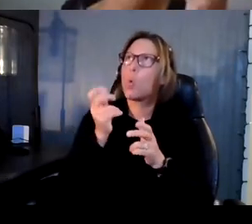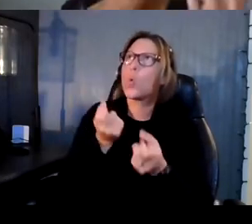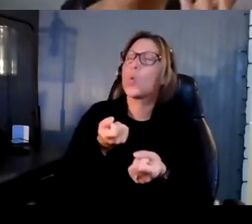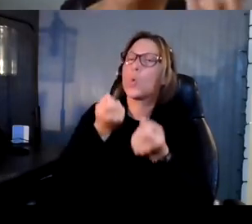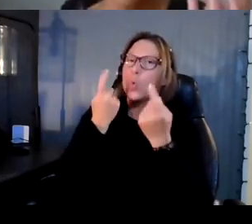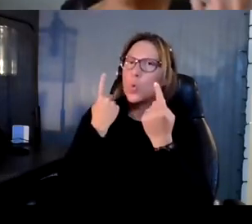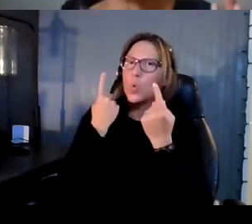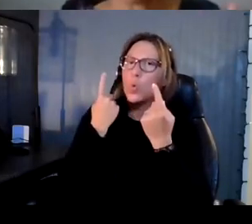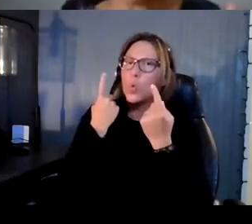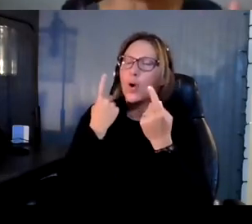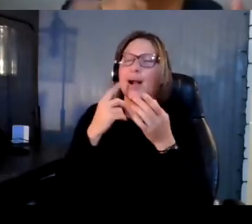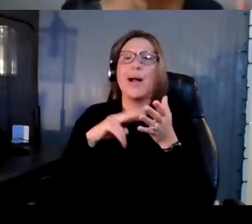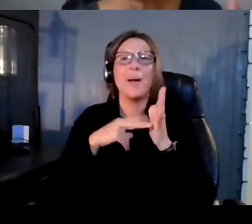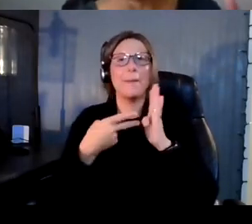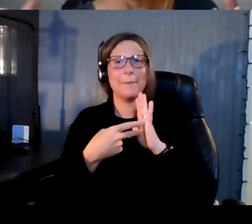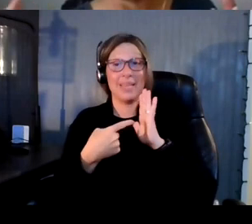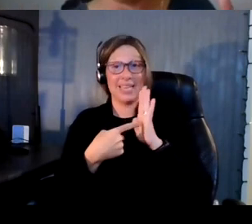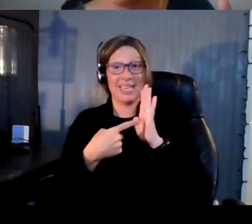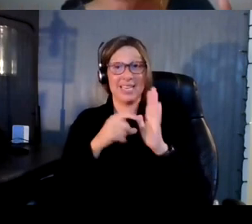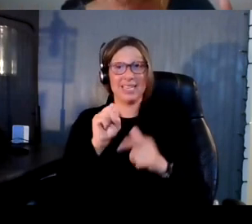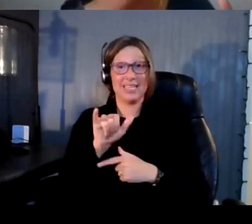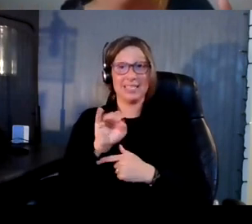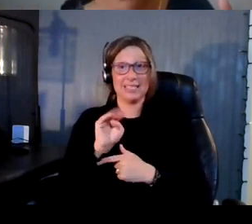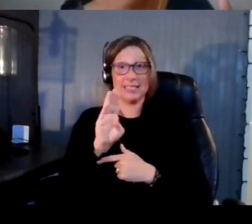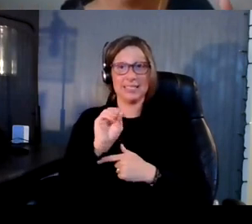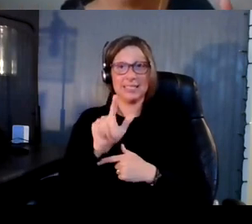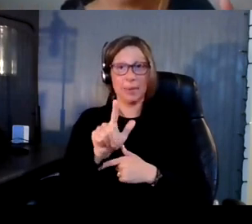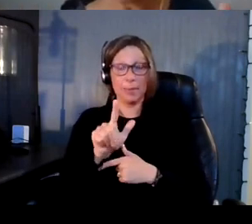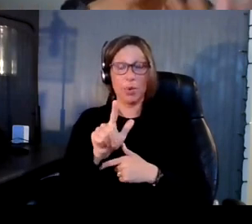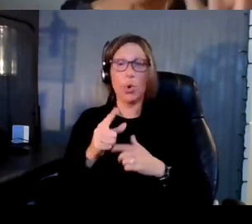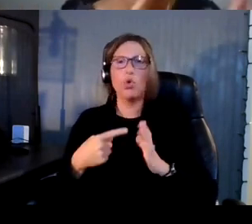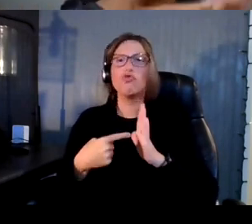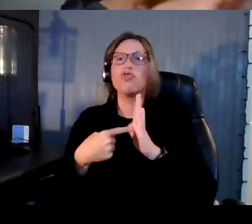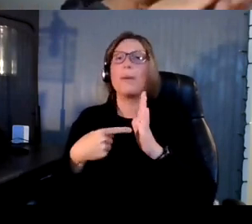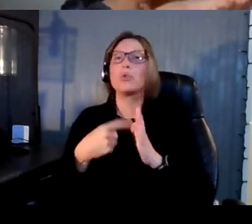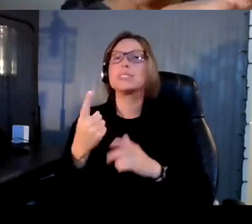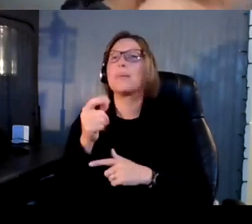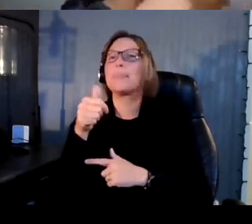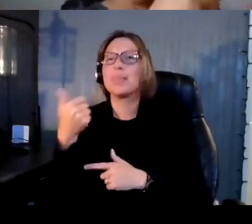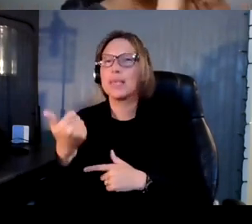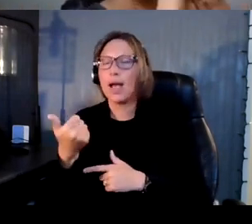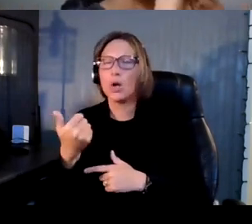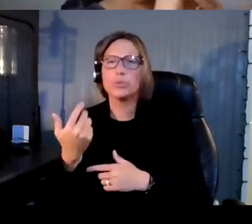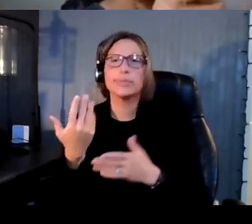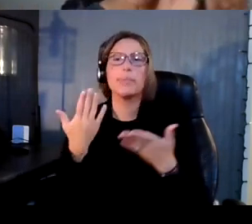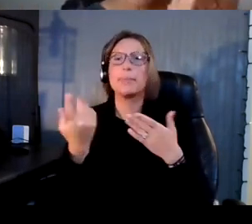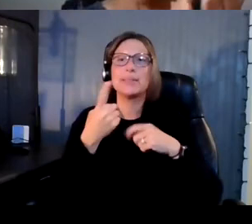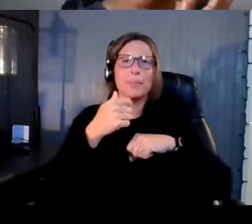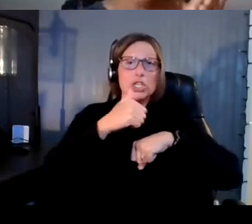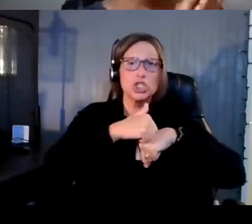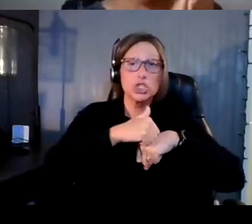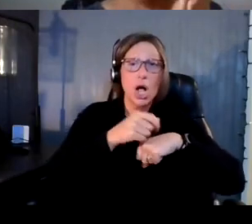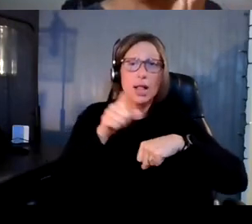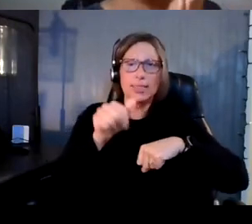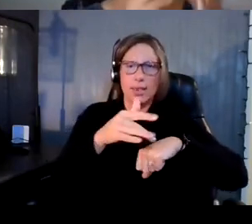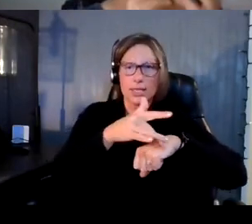symbol, that is one thing that represents another thing. So we have something solid that they could touch, that